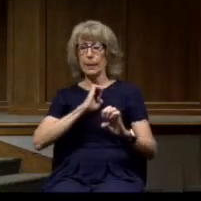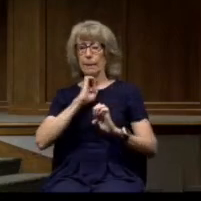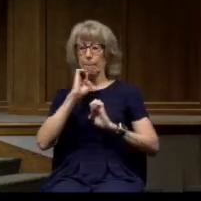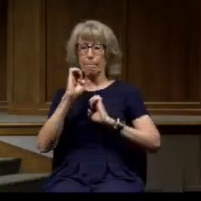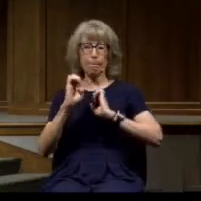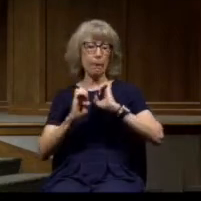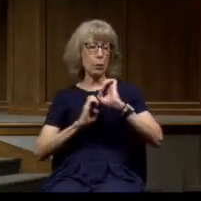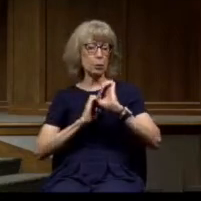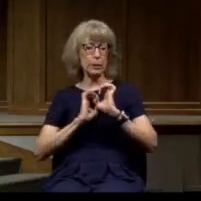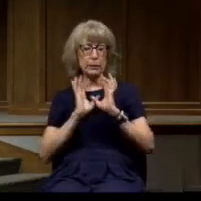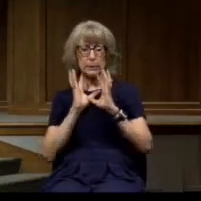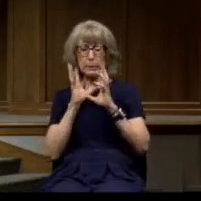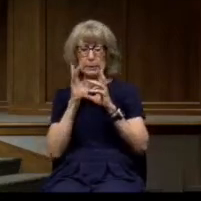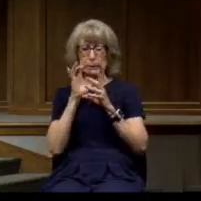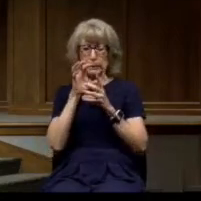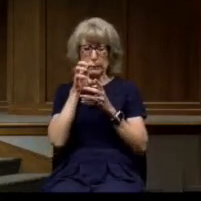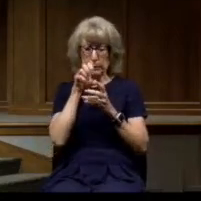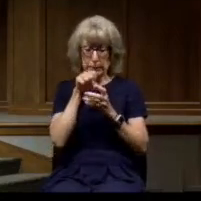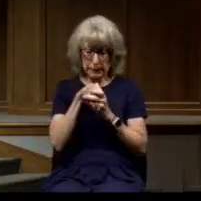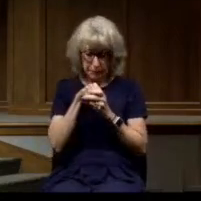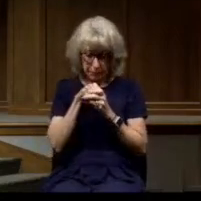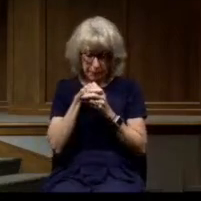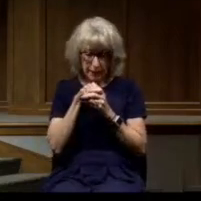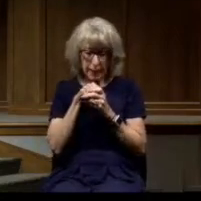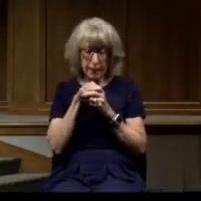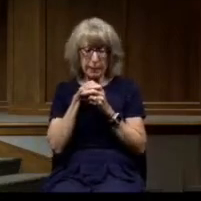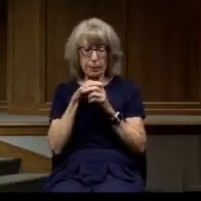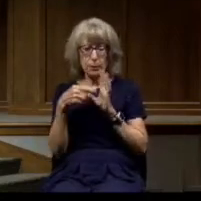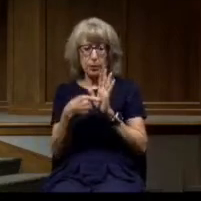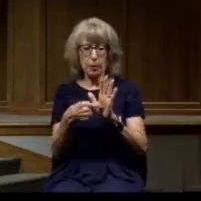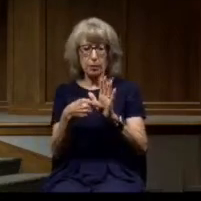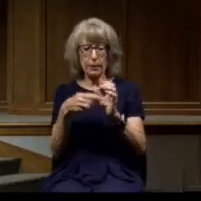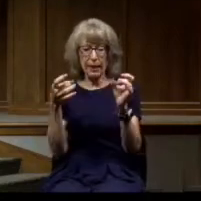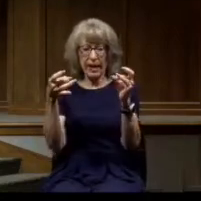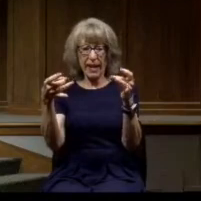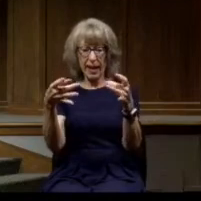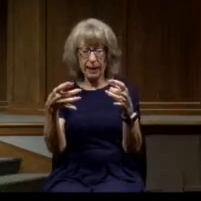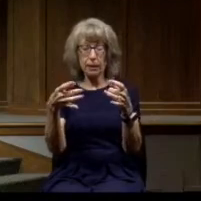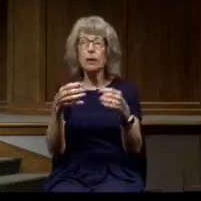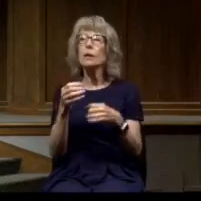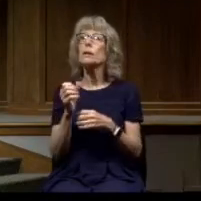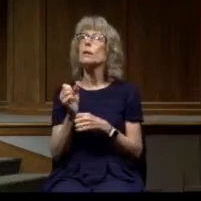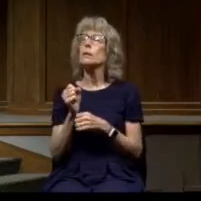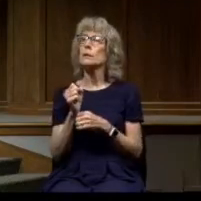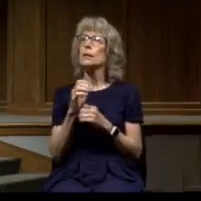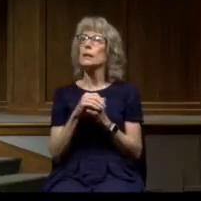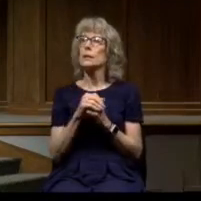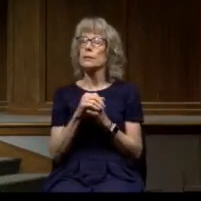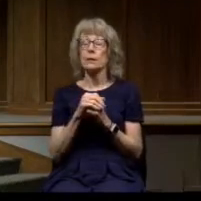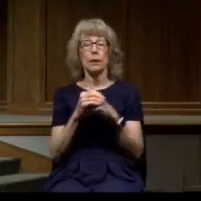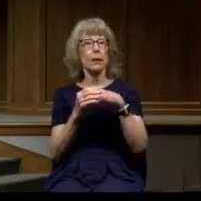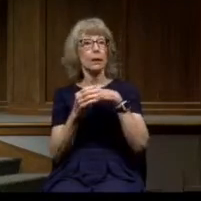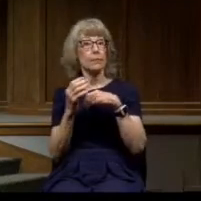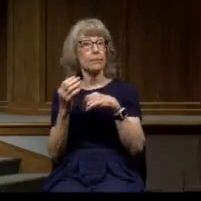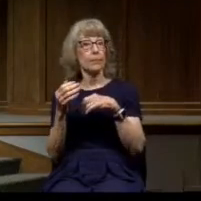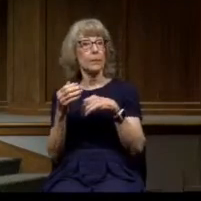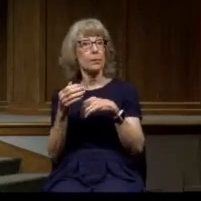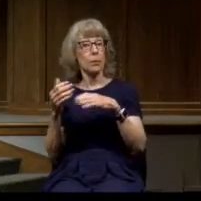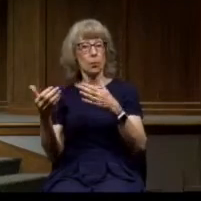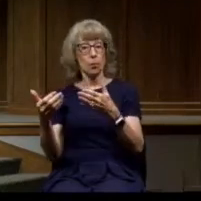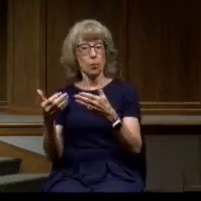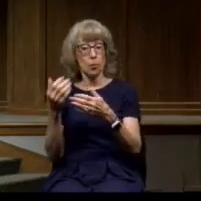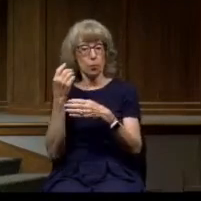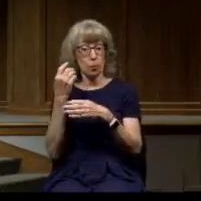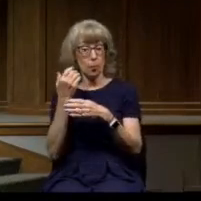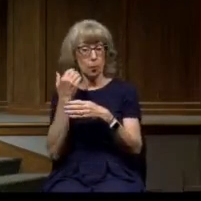one election that we tore each other apart." "Oh yeah, I remember now. Do you think that's going to go any different this time?"